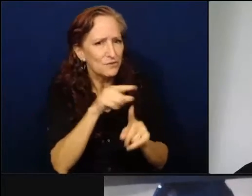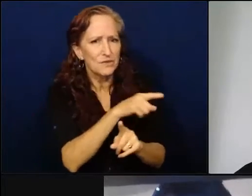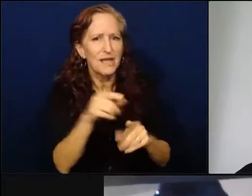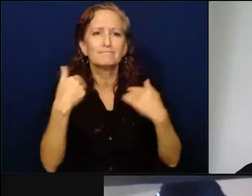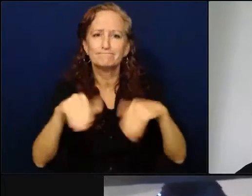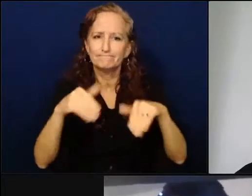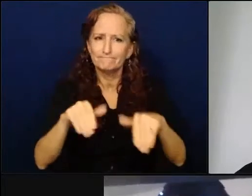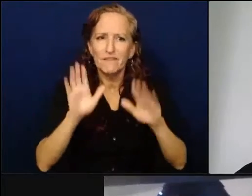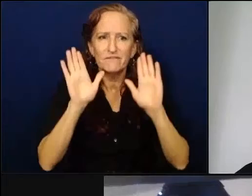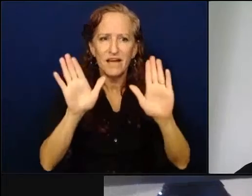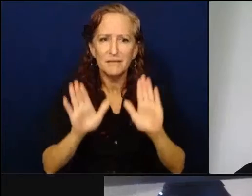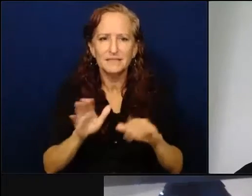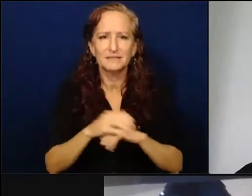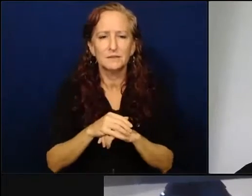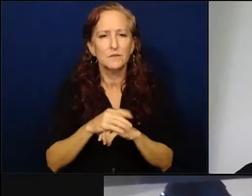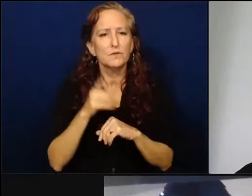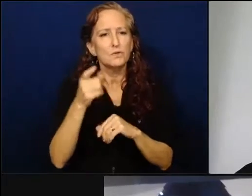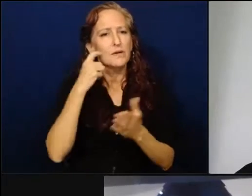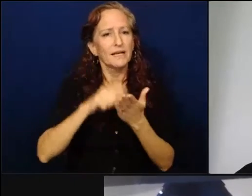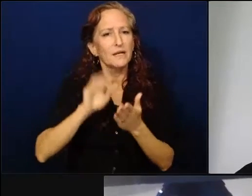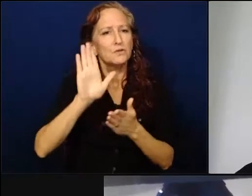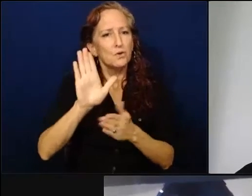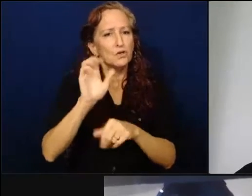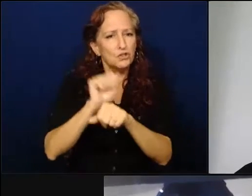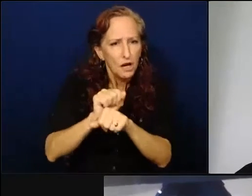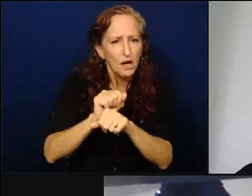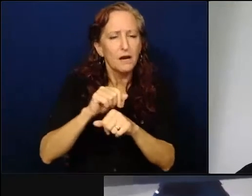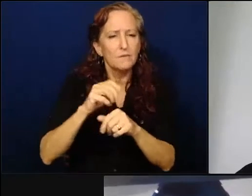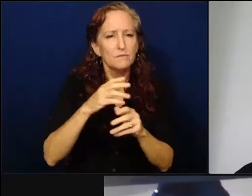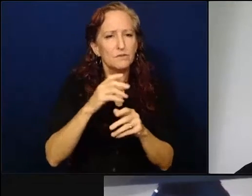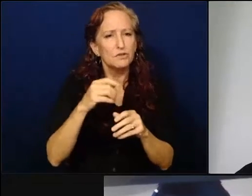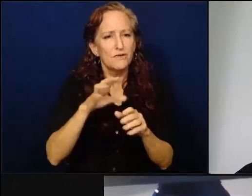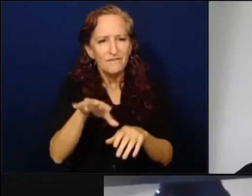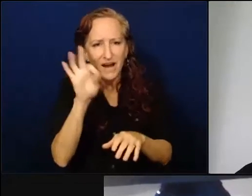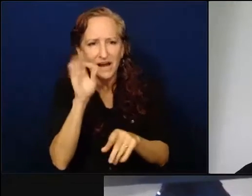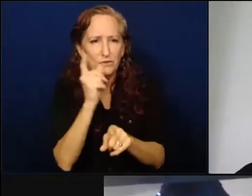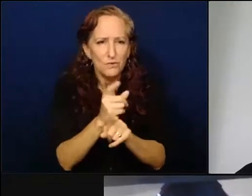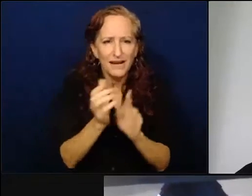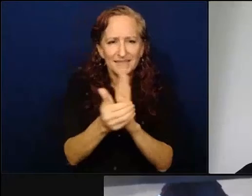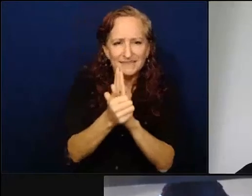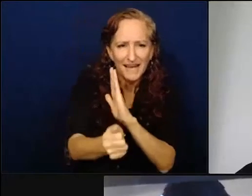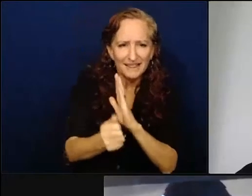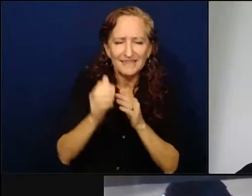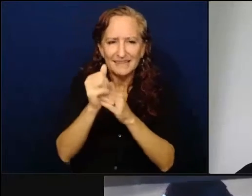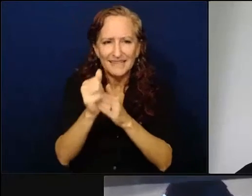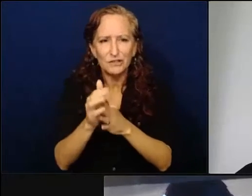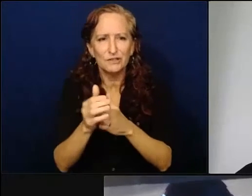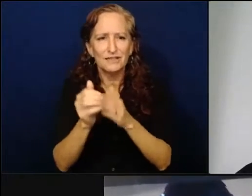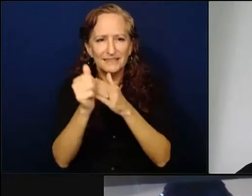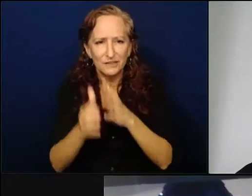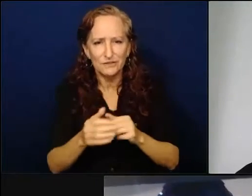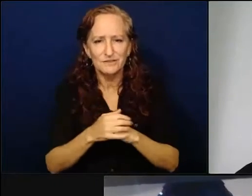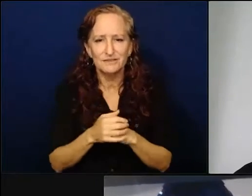that your job is to make sure that you're bringing the right talent and the right leadership to the table. And Melissa, I learned so much from